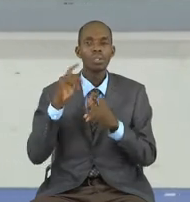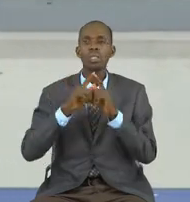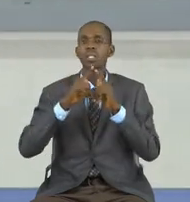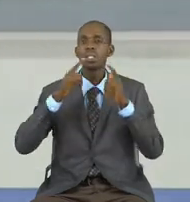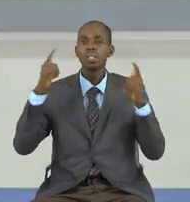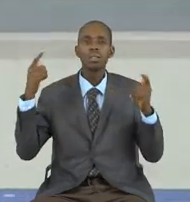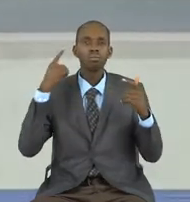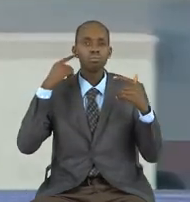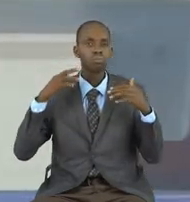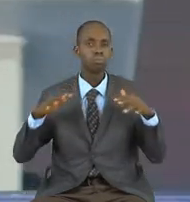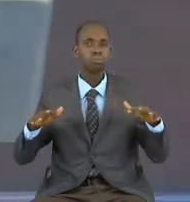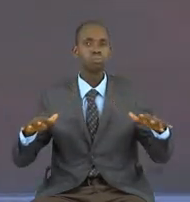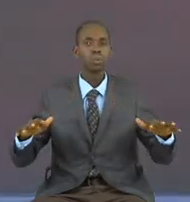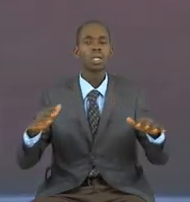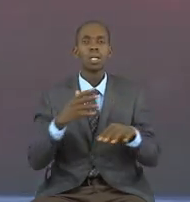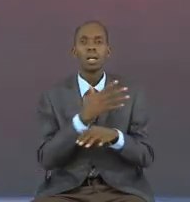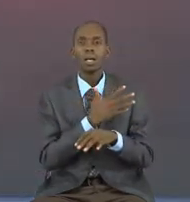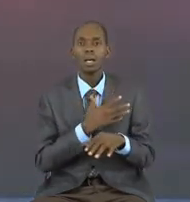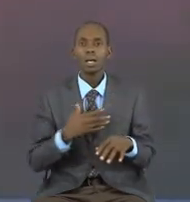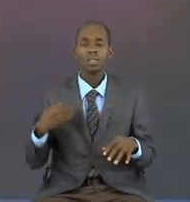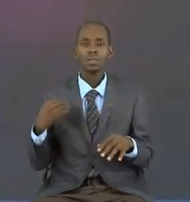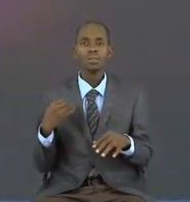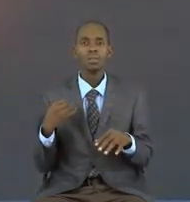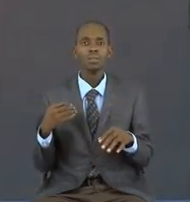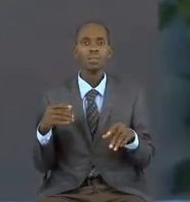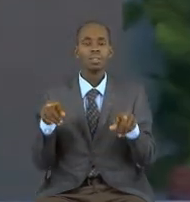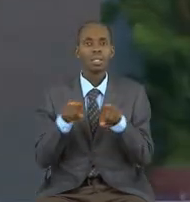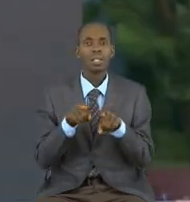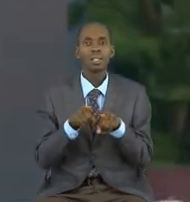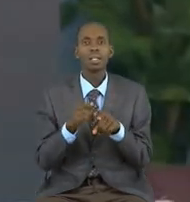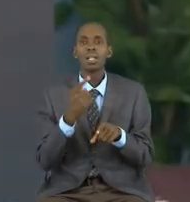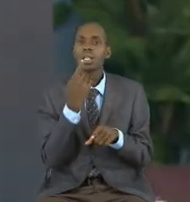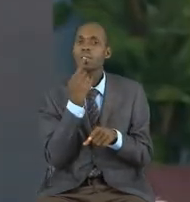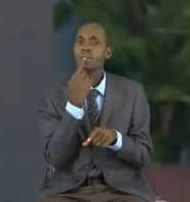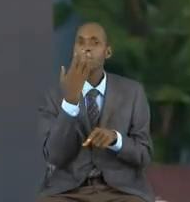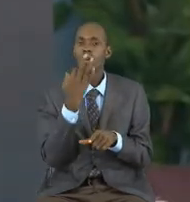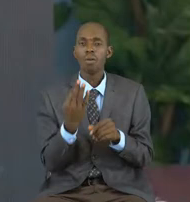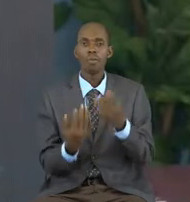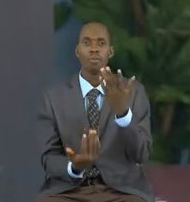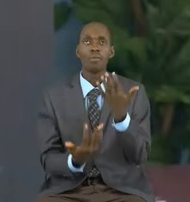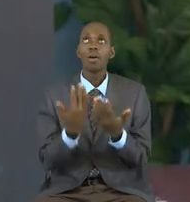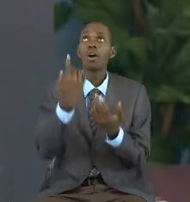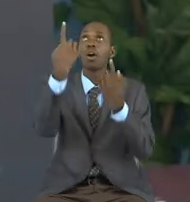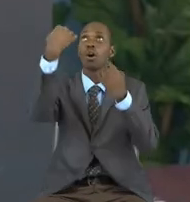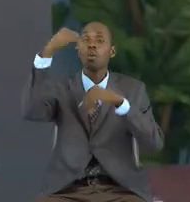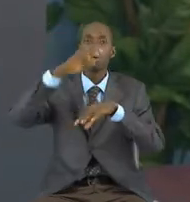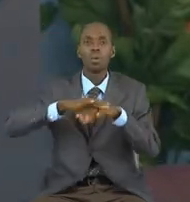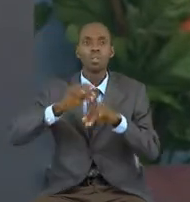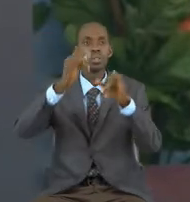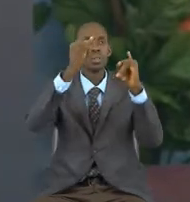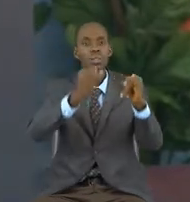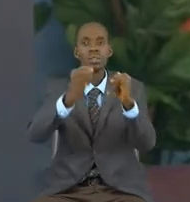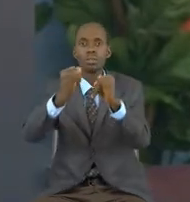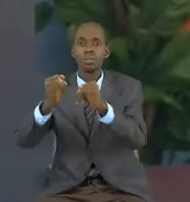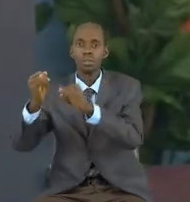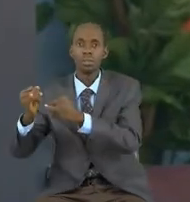tongues like that of fire sat on each of them. It's not a corporate baptism,